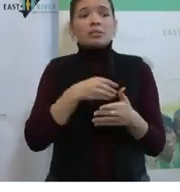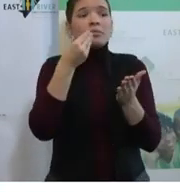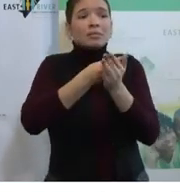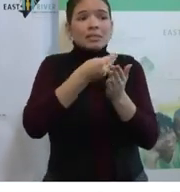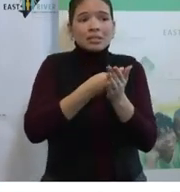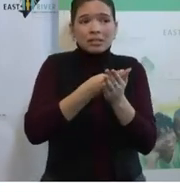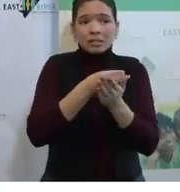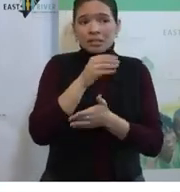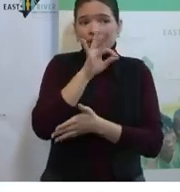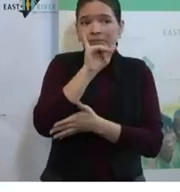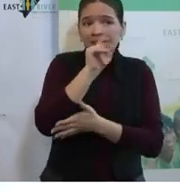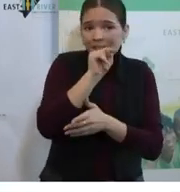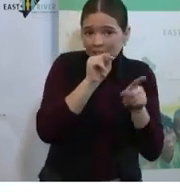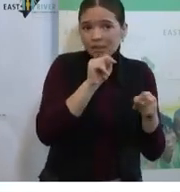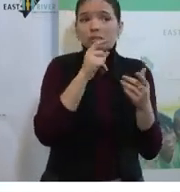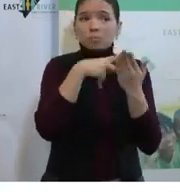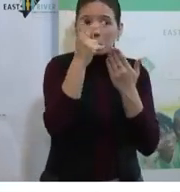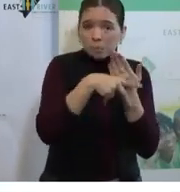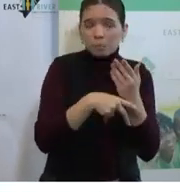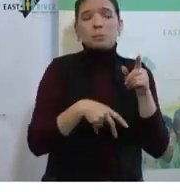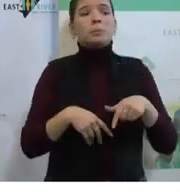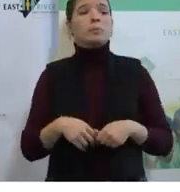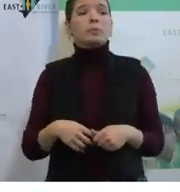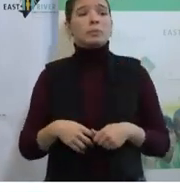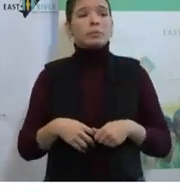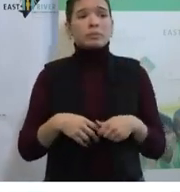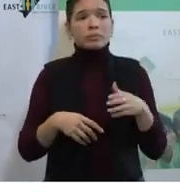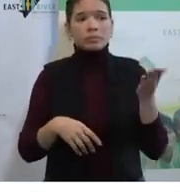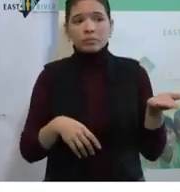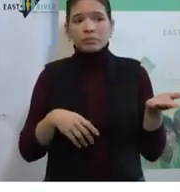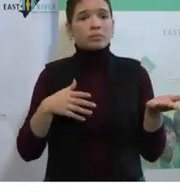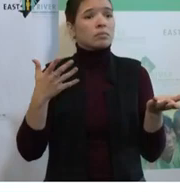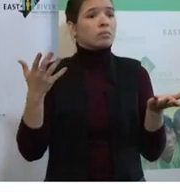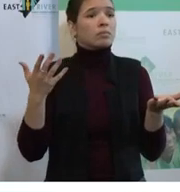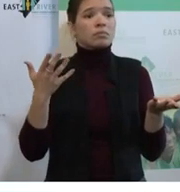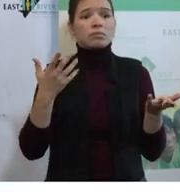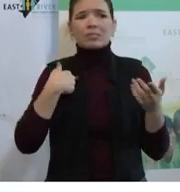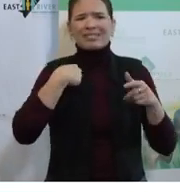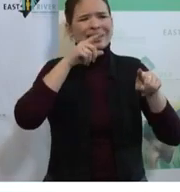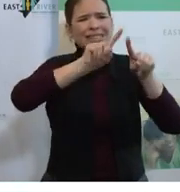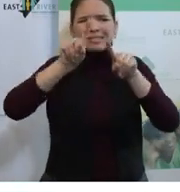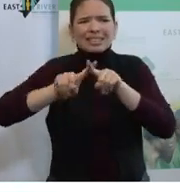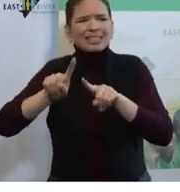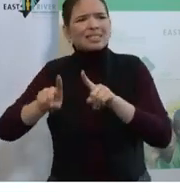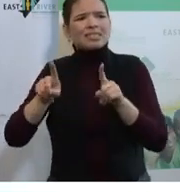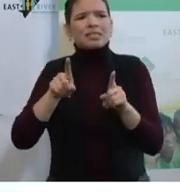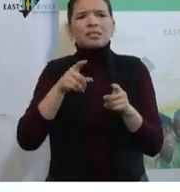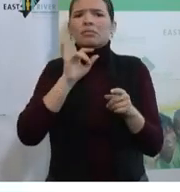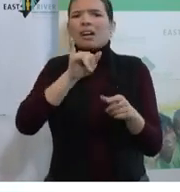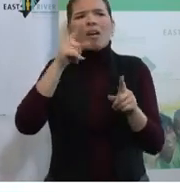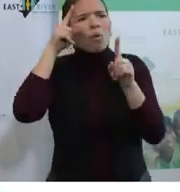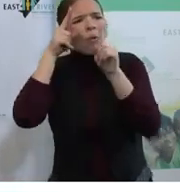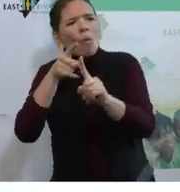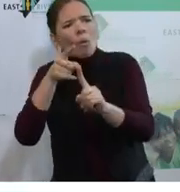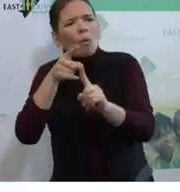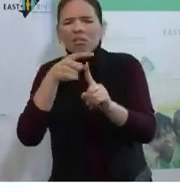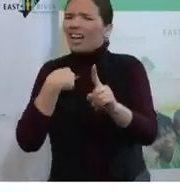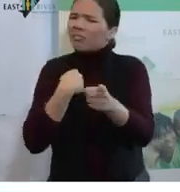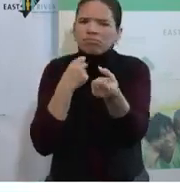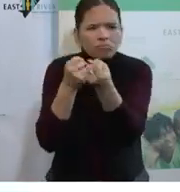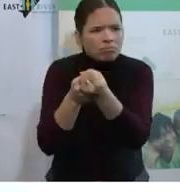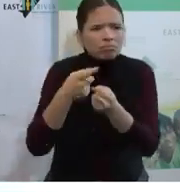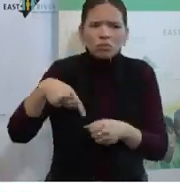managing budgets and supporting you on all ranges of your financial goals. And then lastly, our Bank on